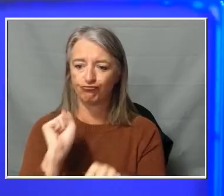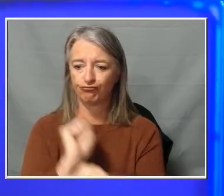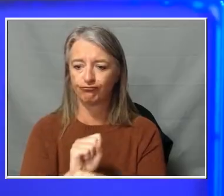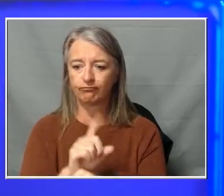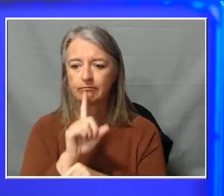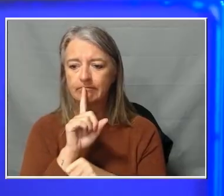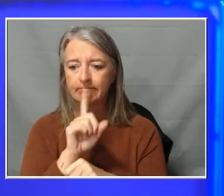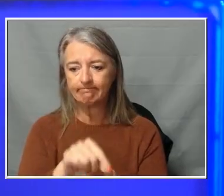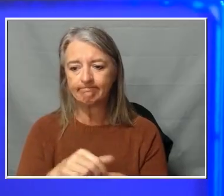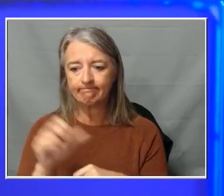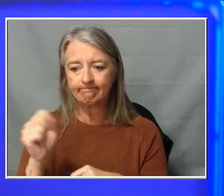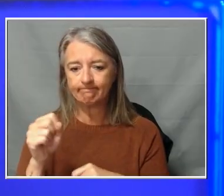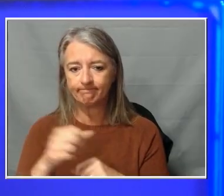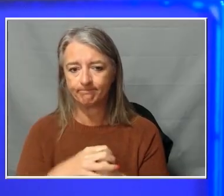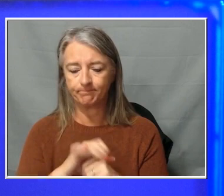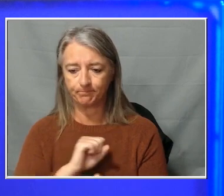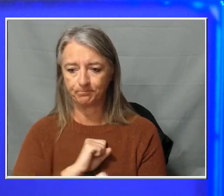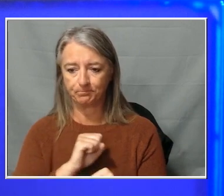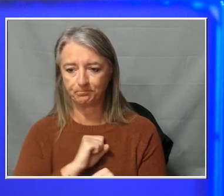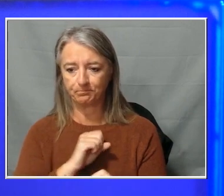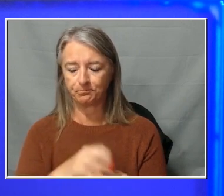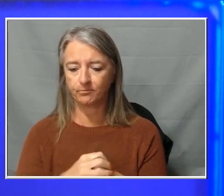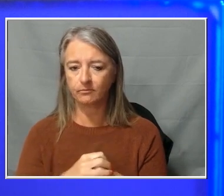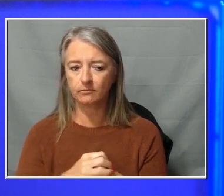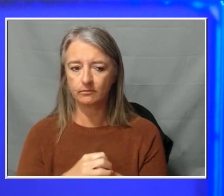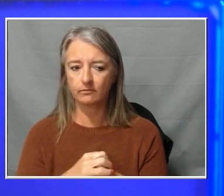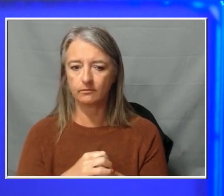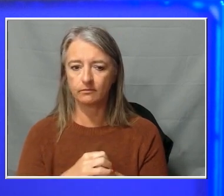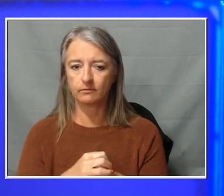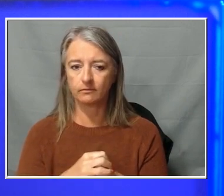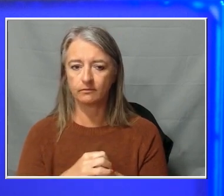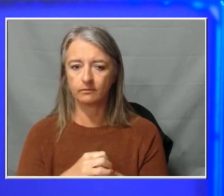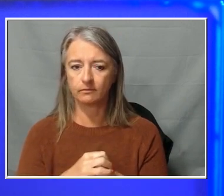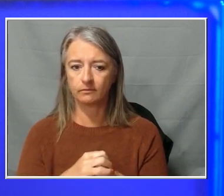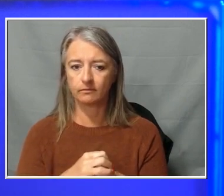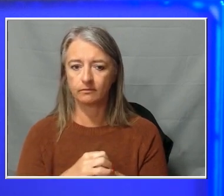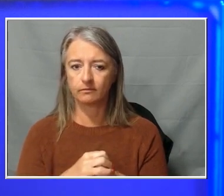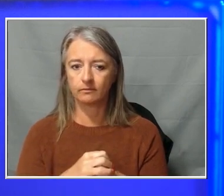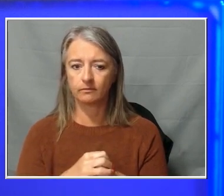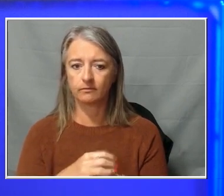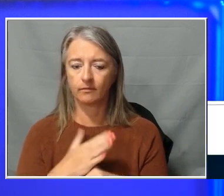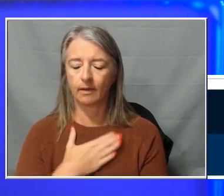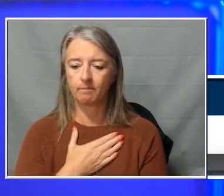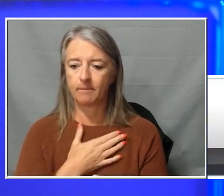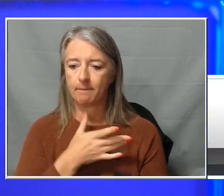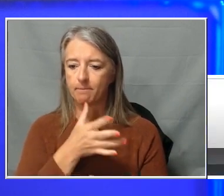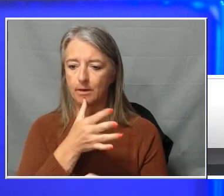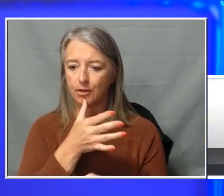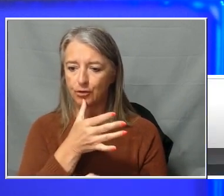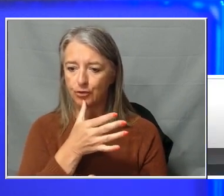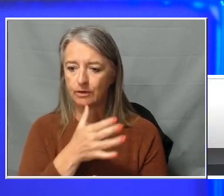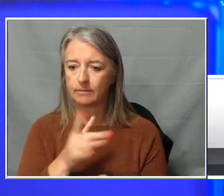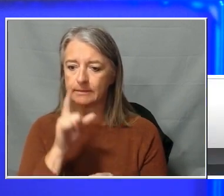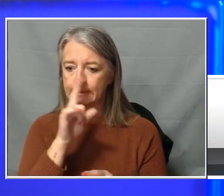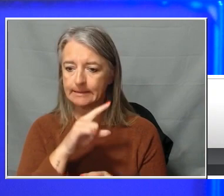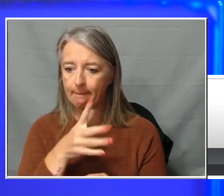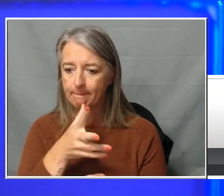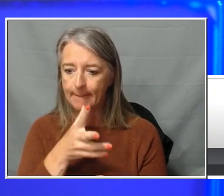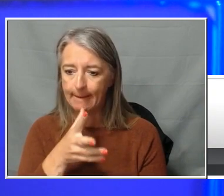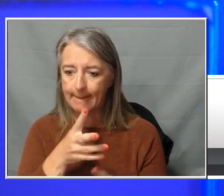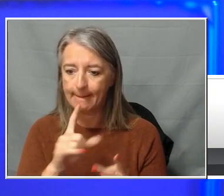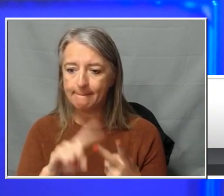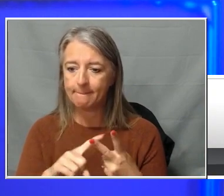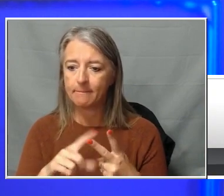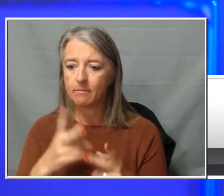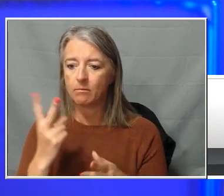was. It was, so my mother, my stepmom, they both